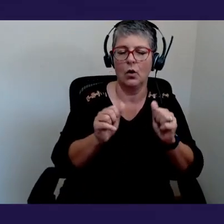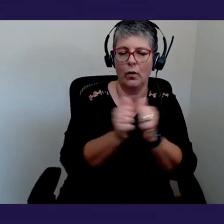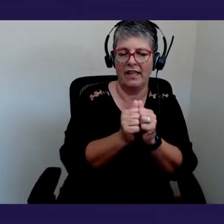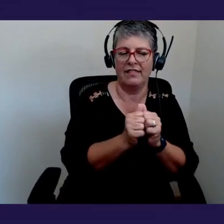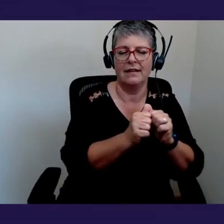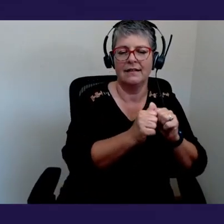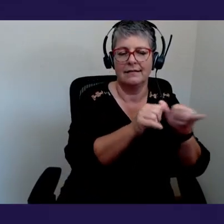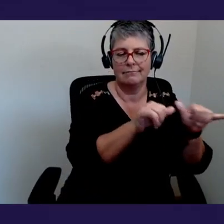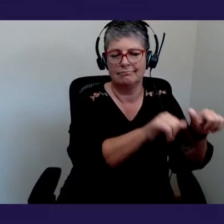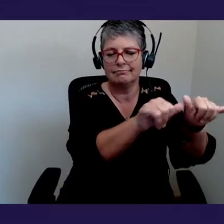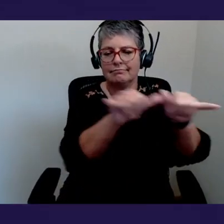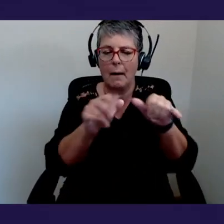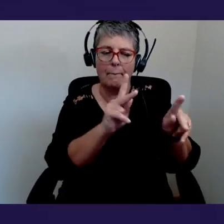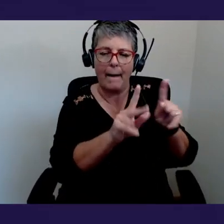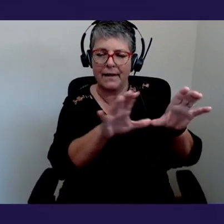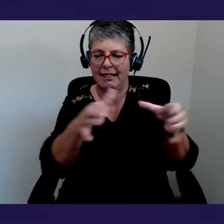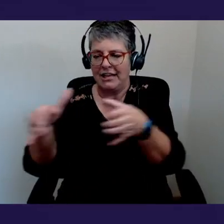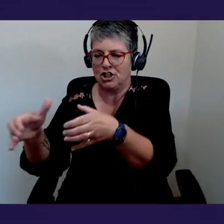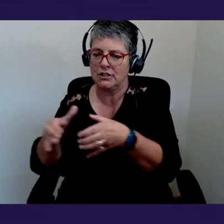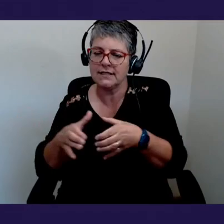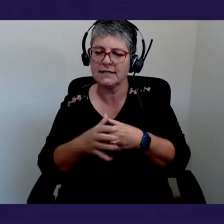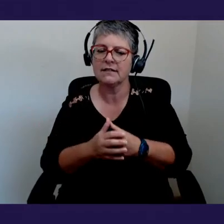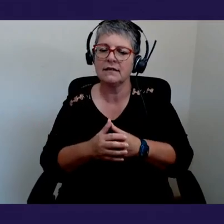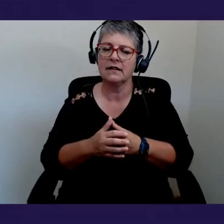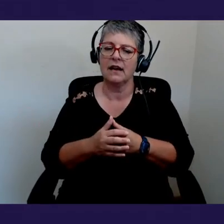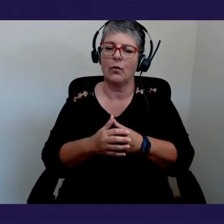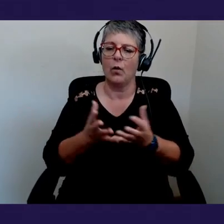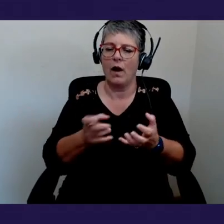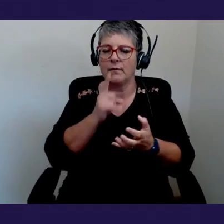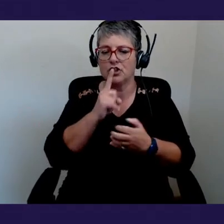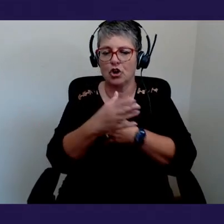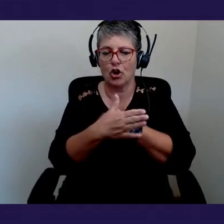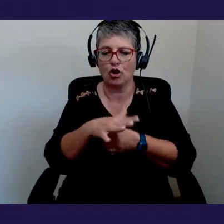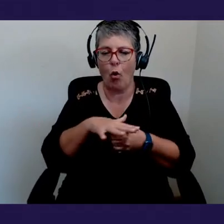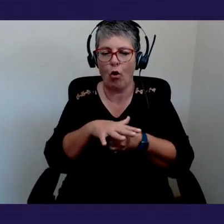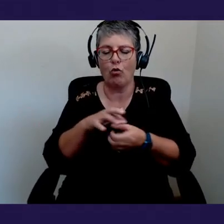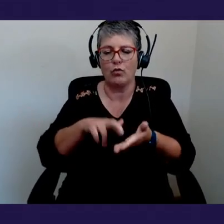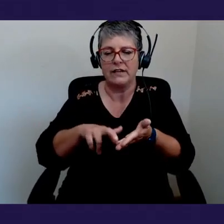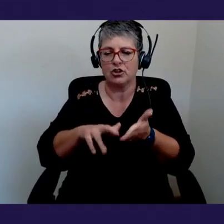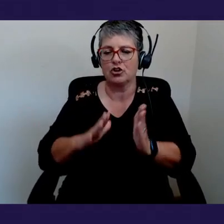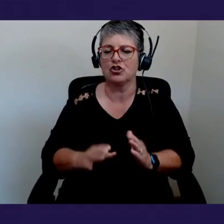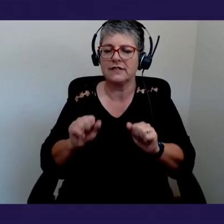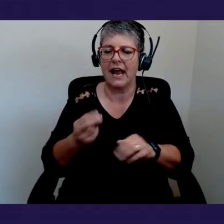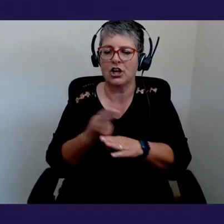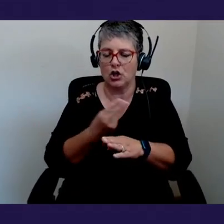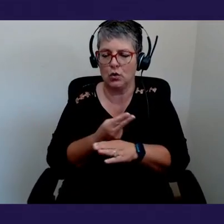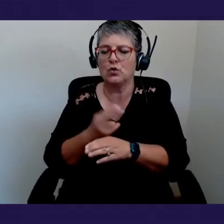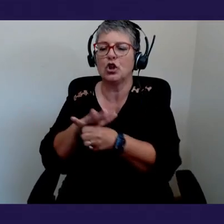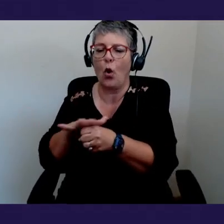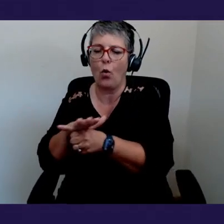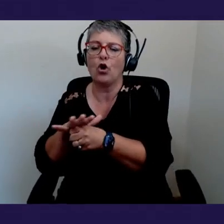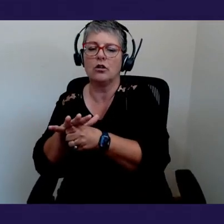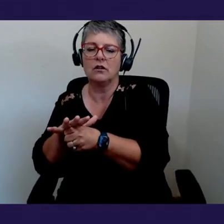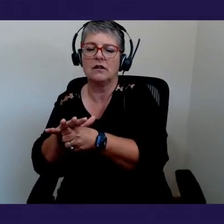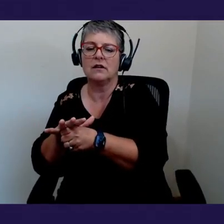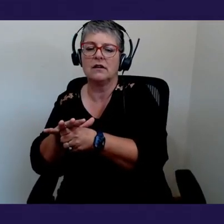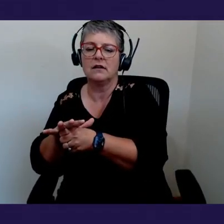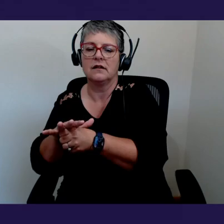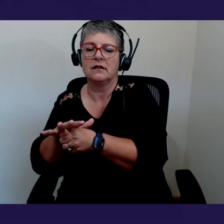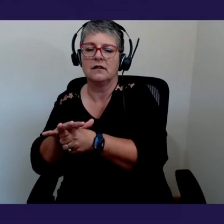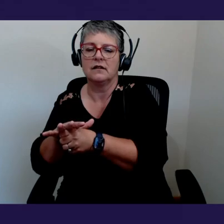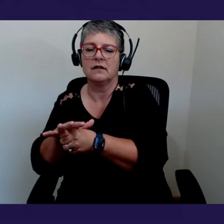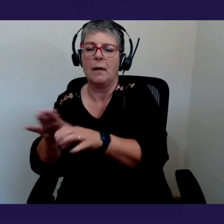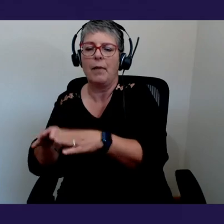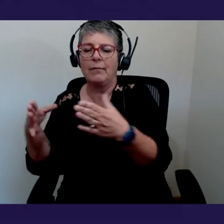countries. We want to make sure that local researchers will be able to use local research to support local public health organizations on local actions,